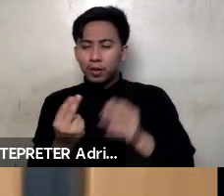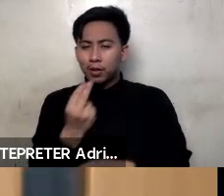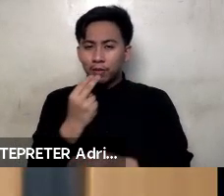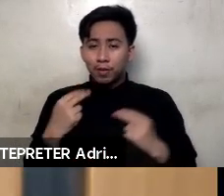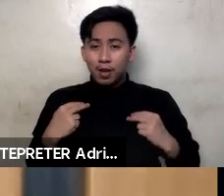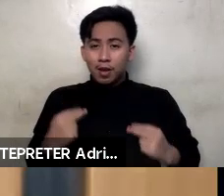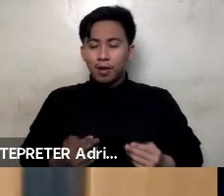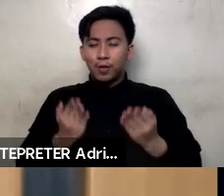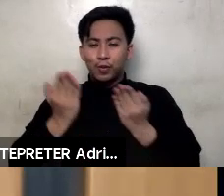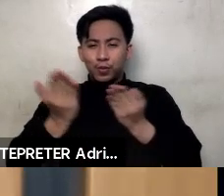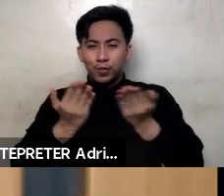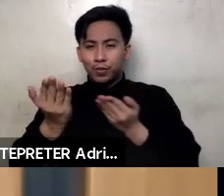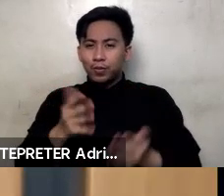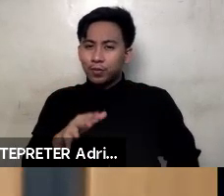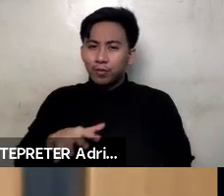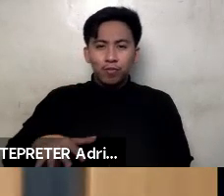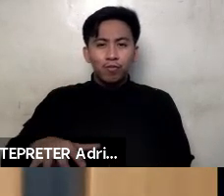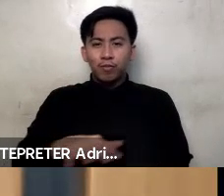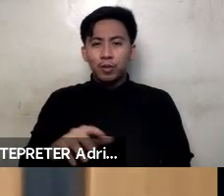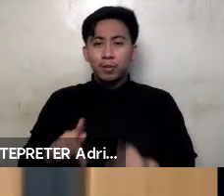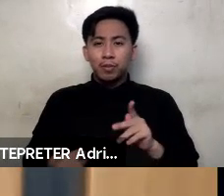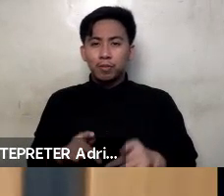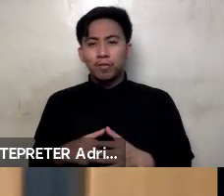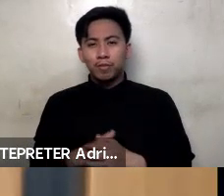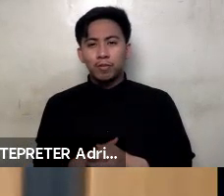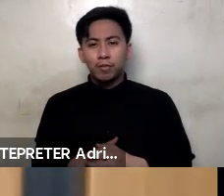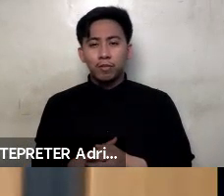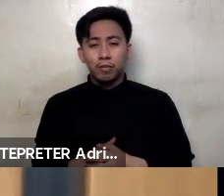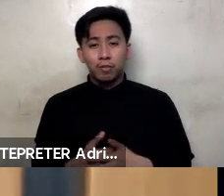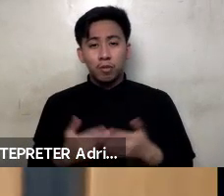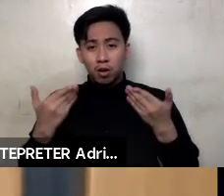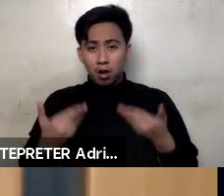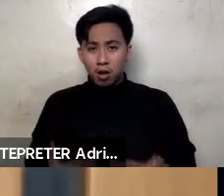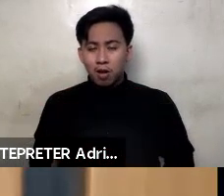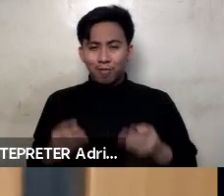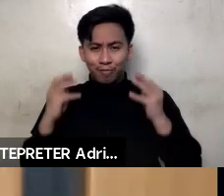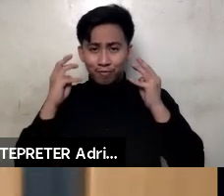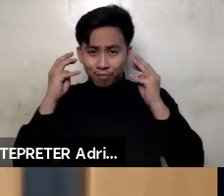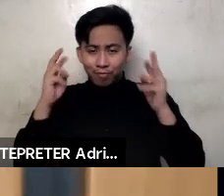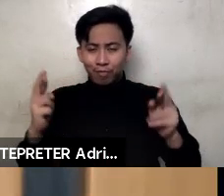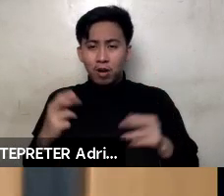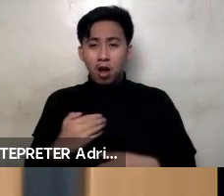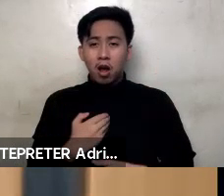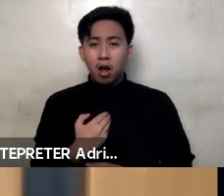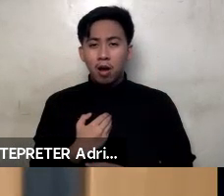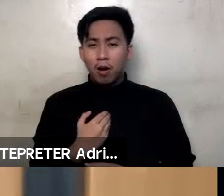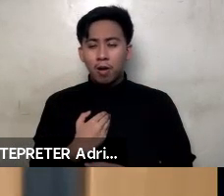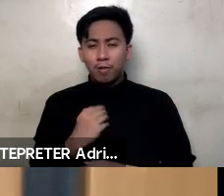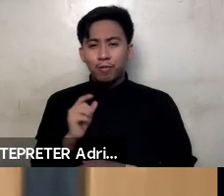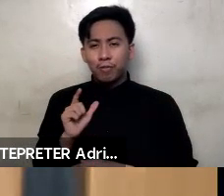health services to the grassroots. Under my current leadership, I intend to hire 20